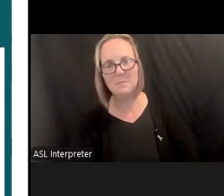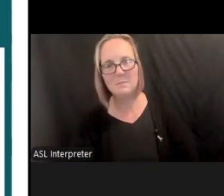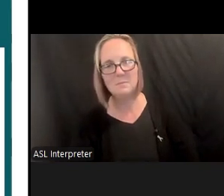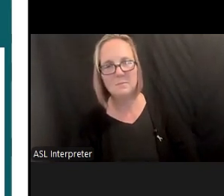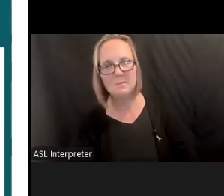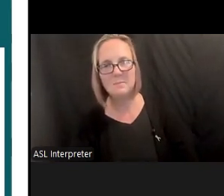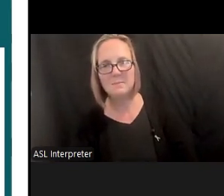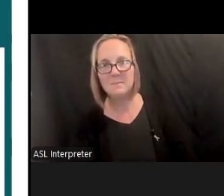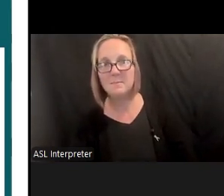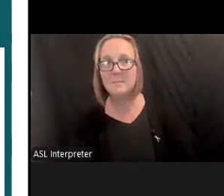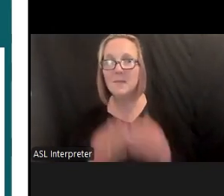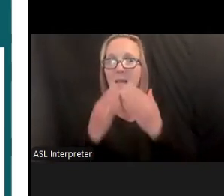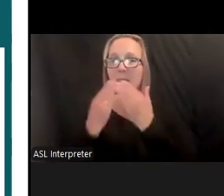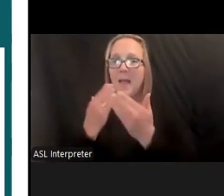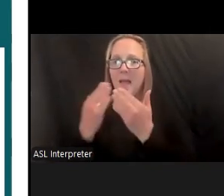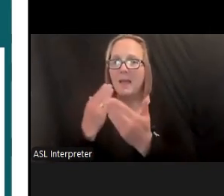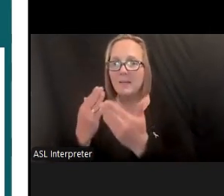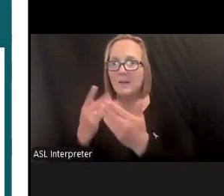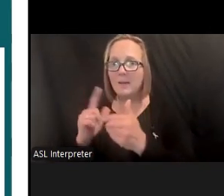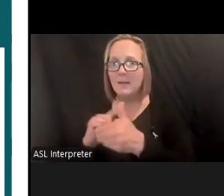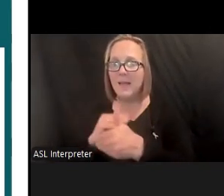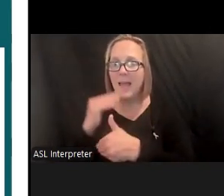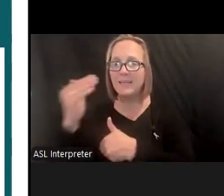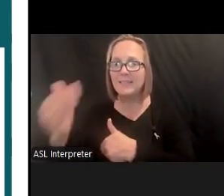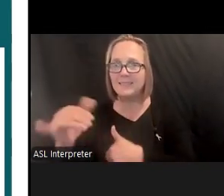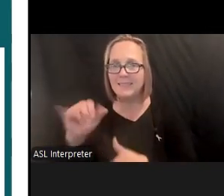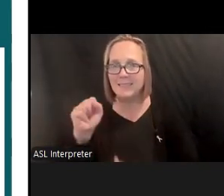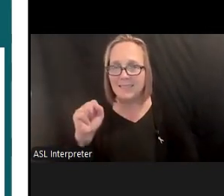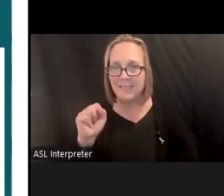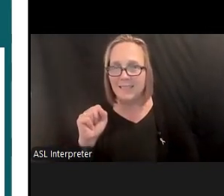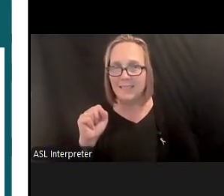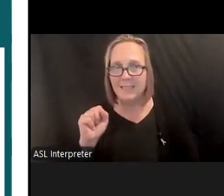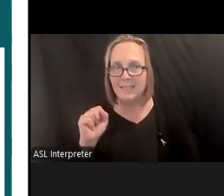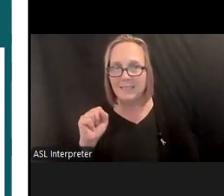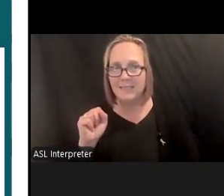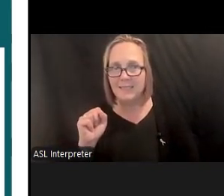Thank you. Next is